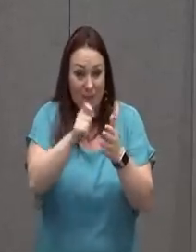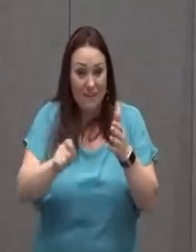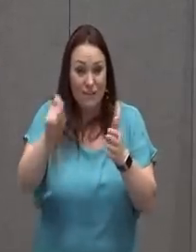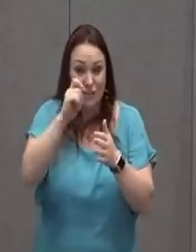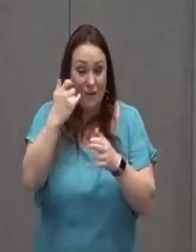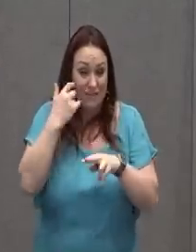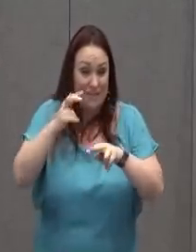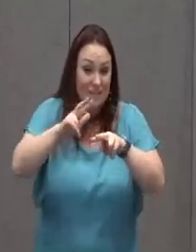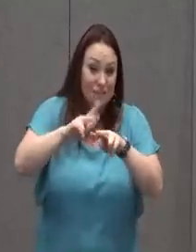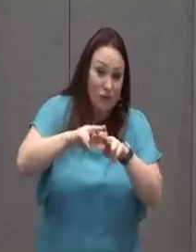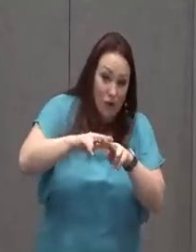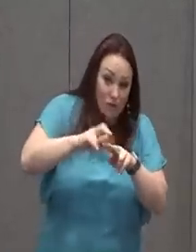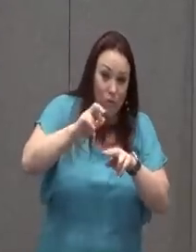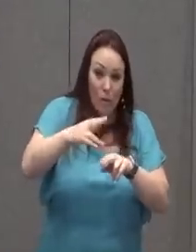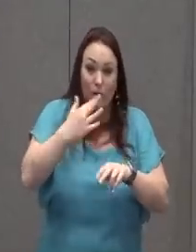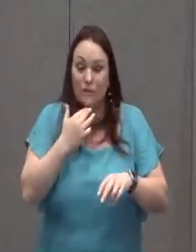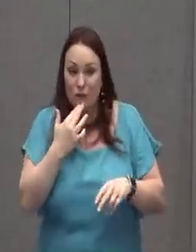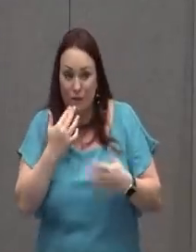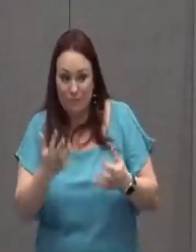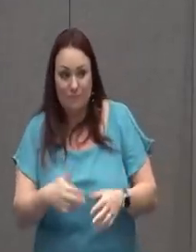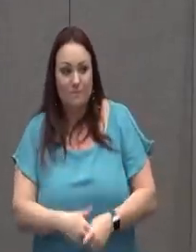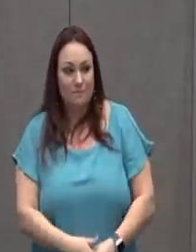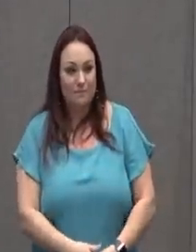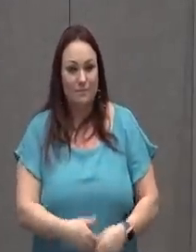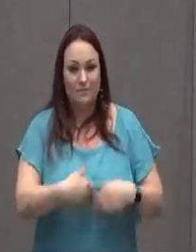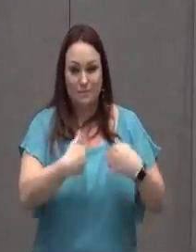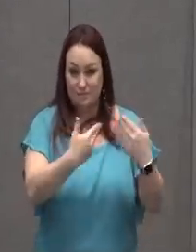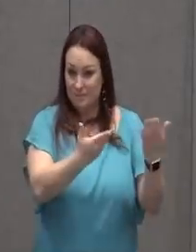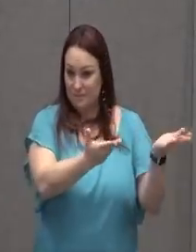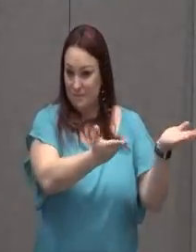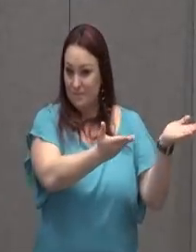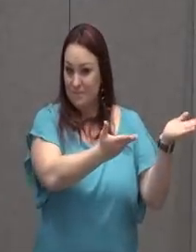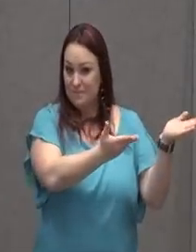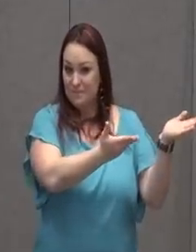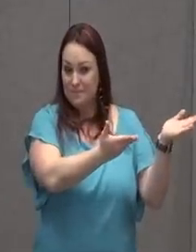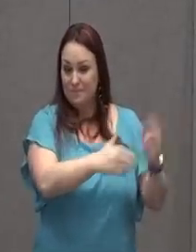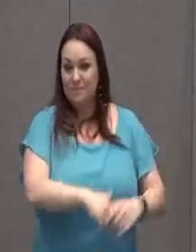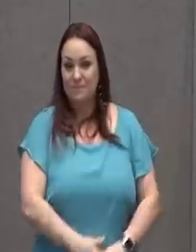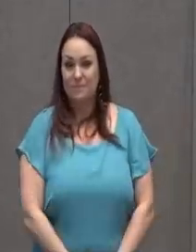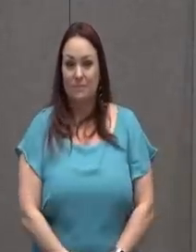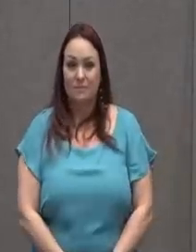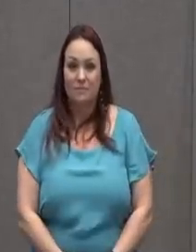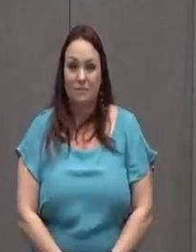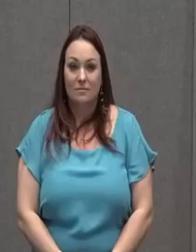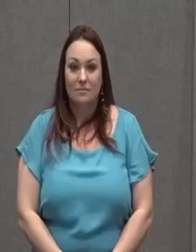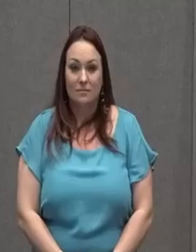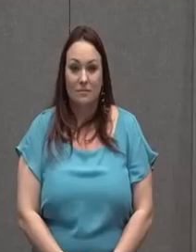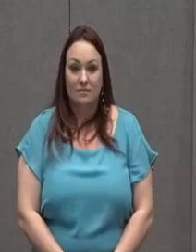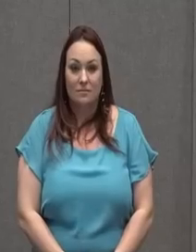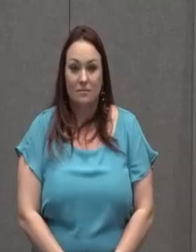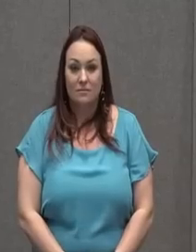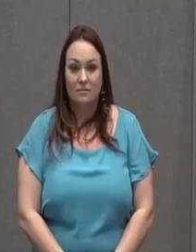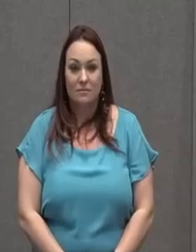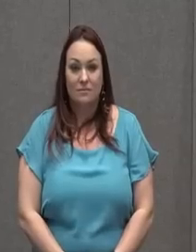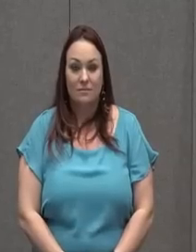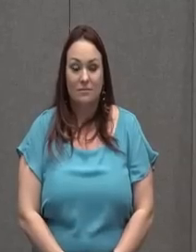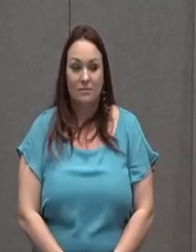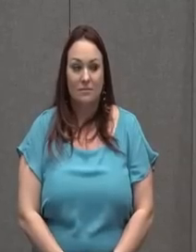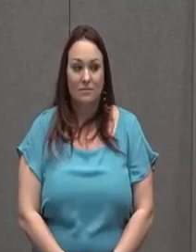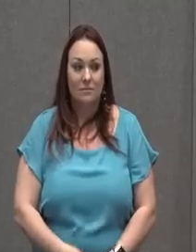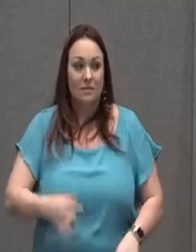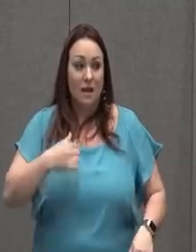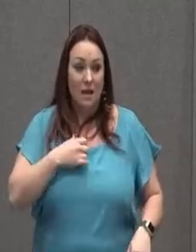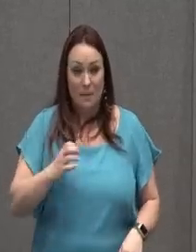is salt or sugar. Okay. Okay, you ready? I am inferencing from the illustration